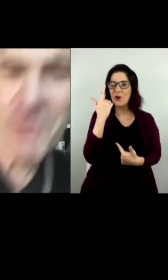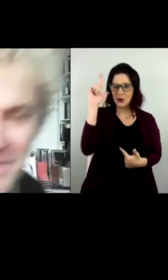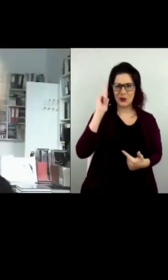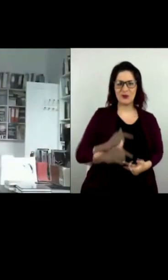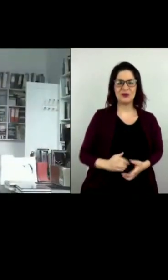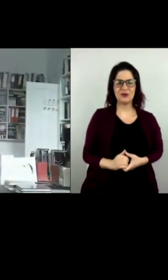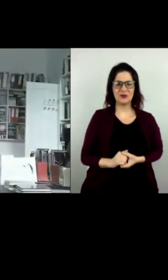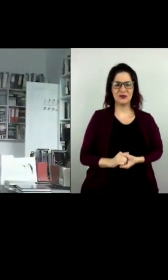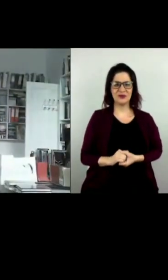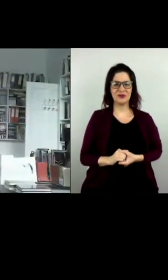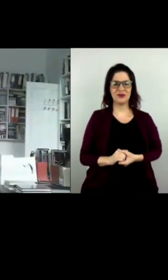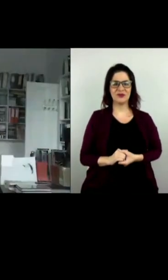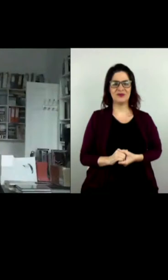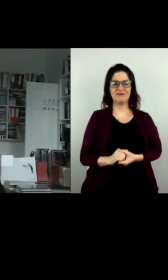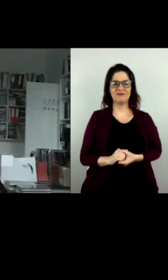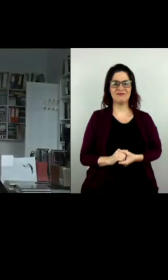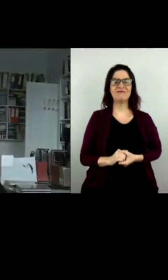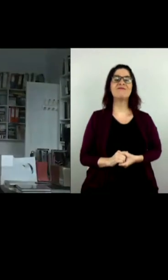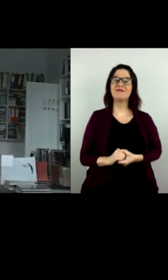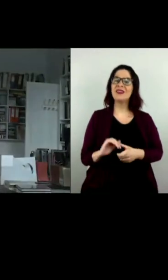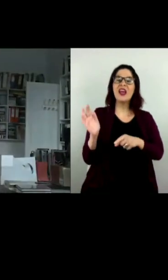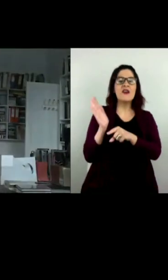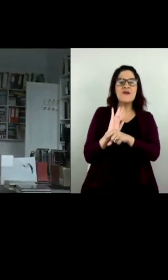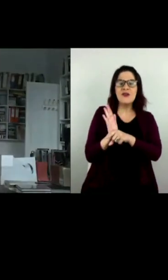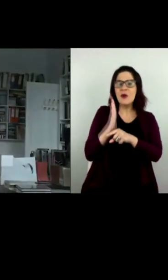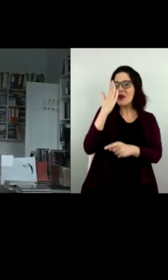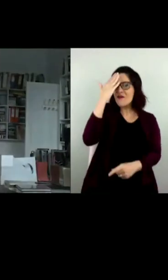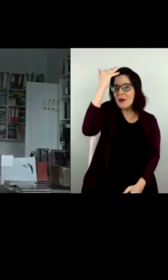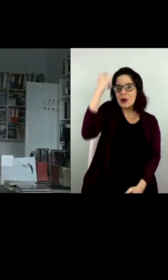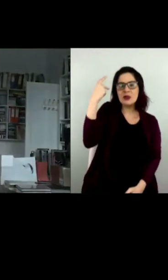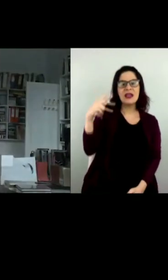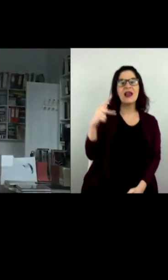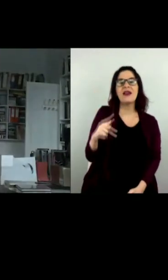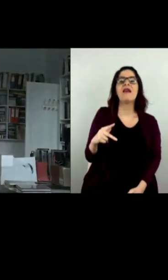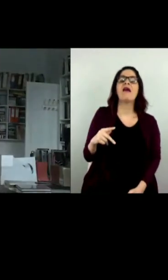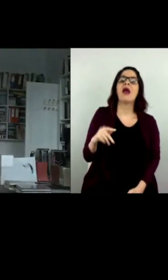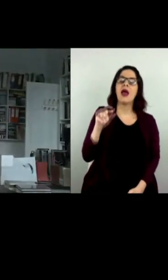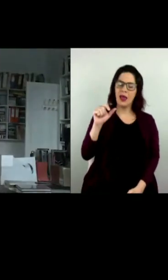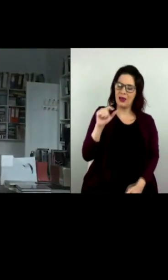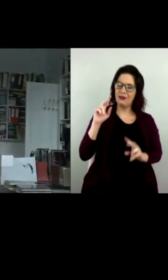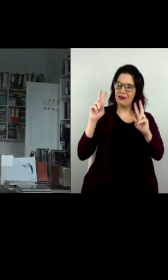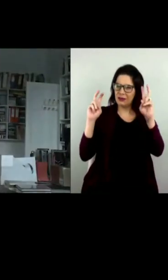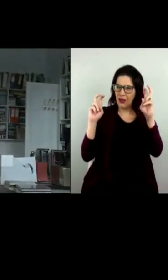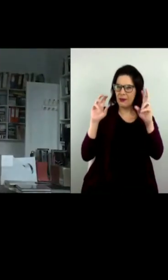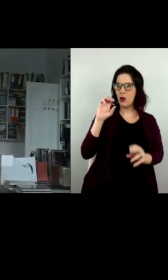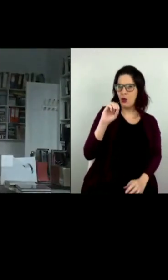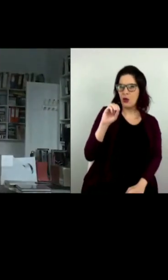One of his most famous films was The Third Man, of course. Of course.